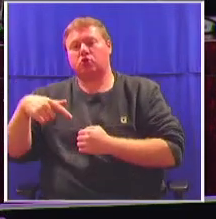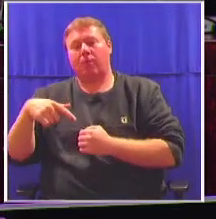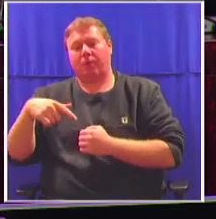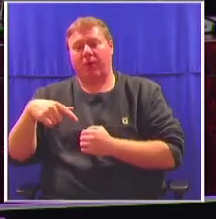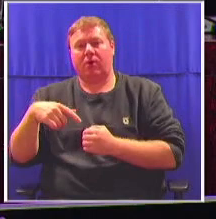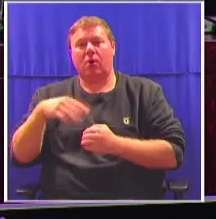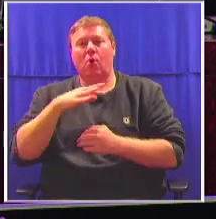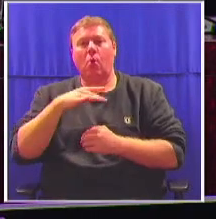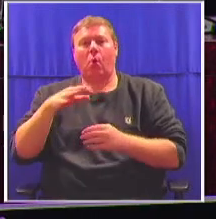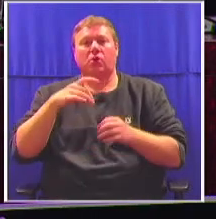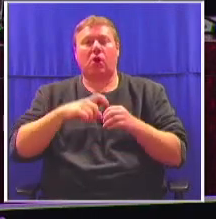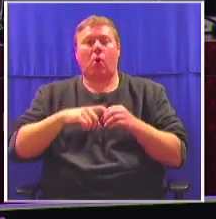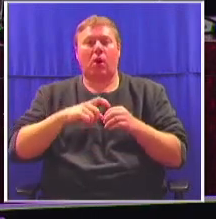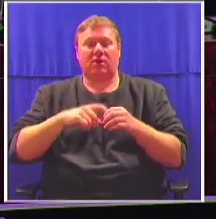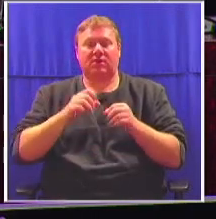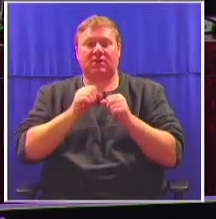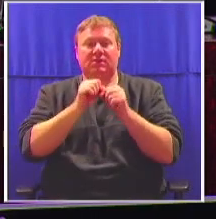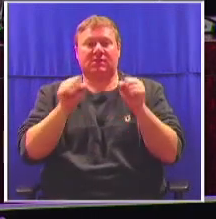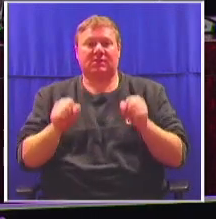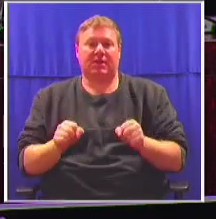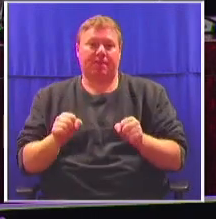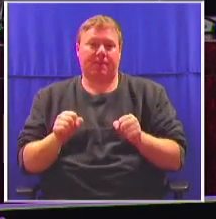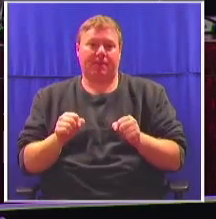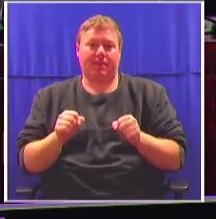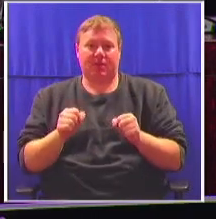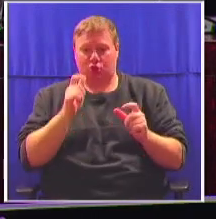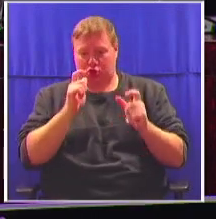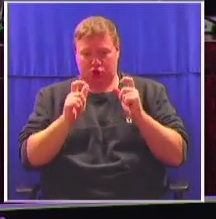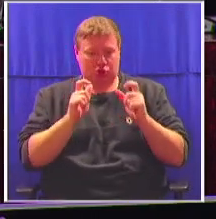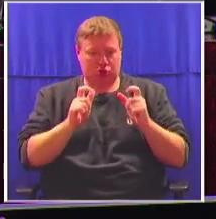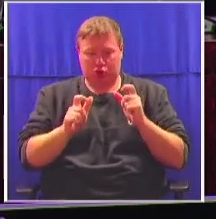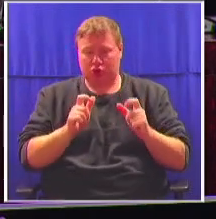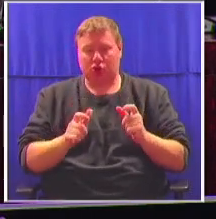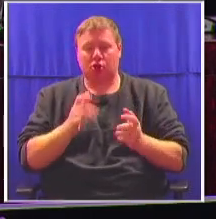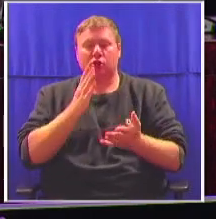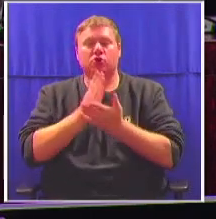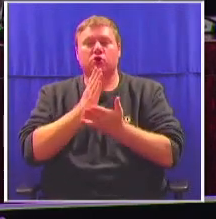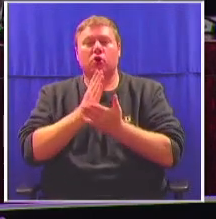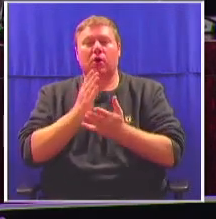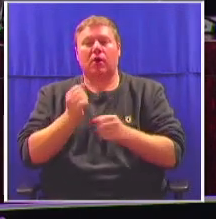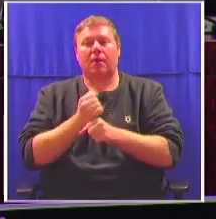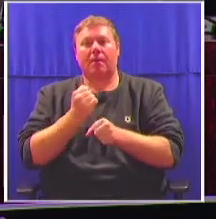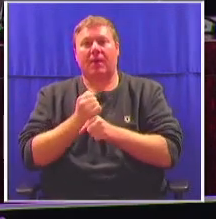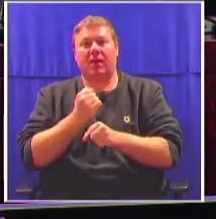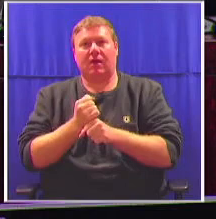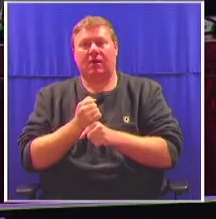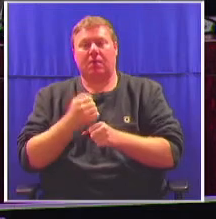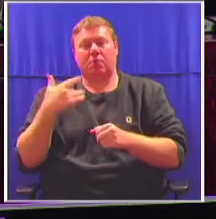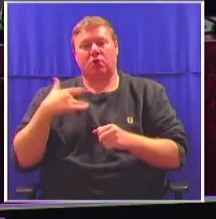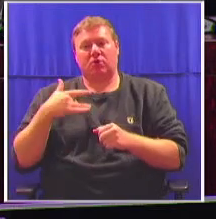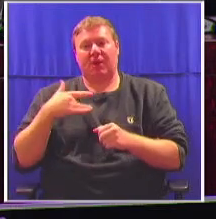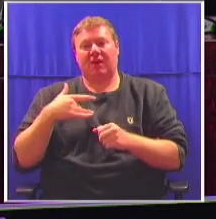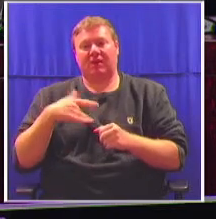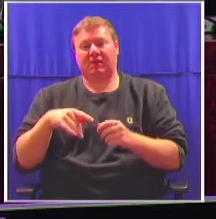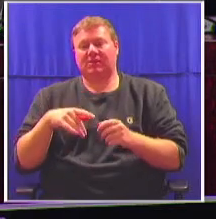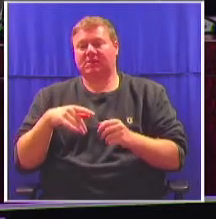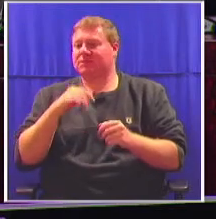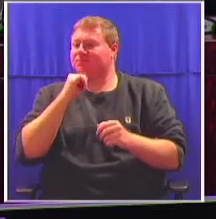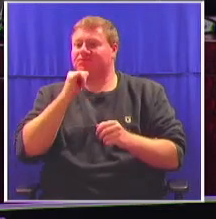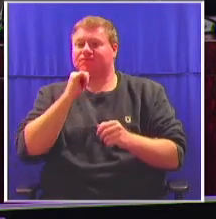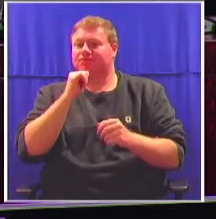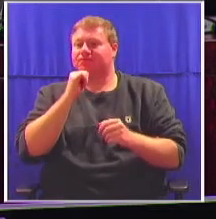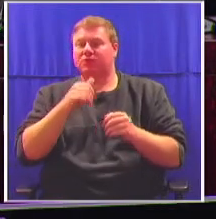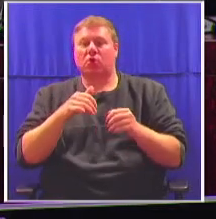quality. This will enable stronger intervention in municipalities that fail to meet the